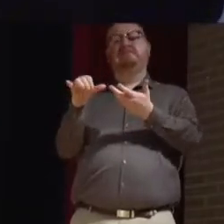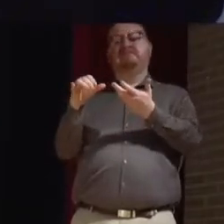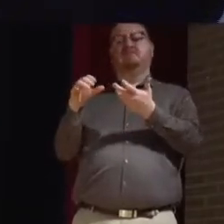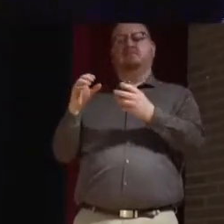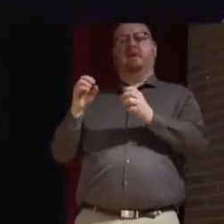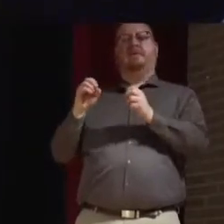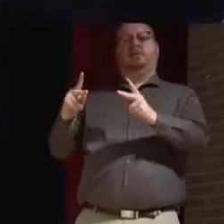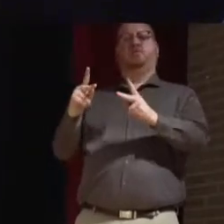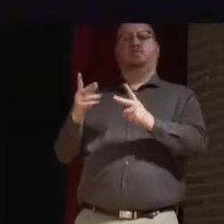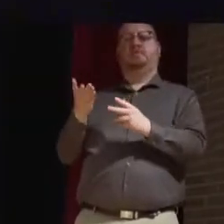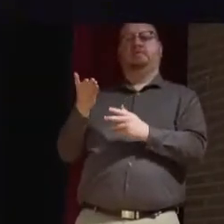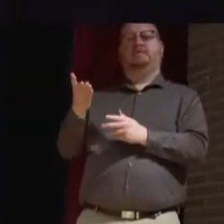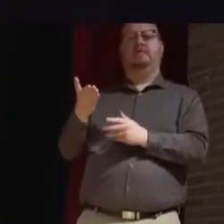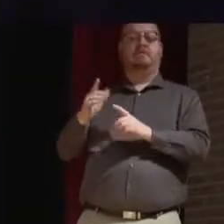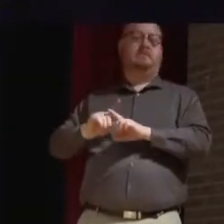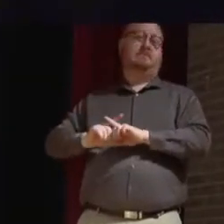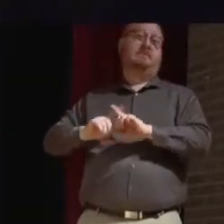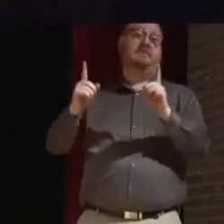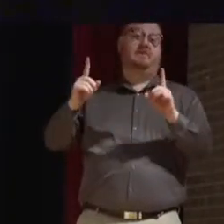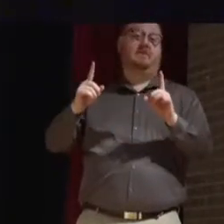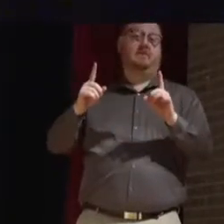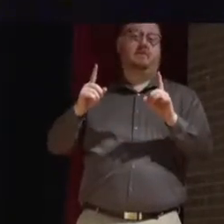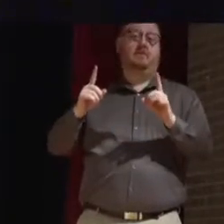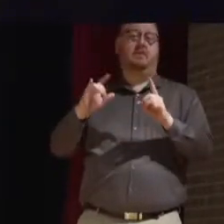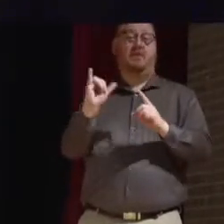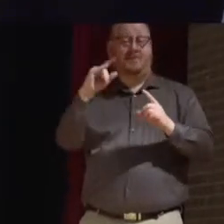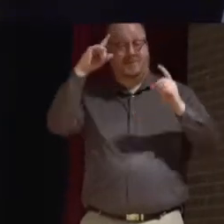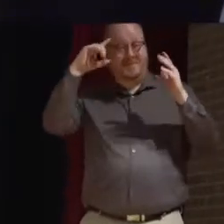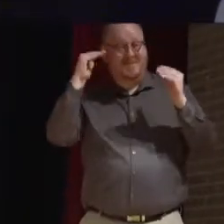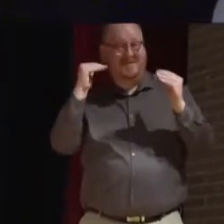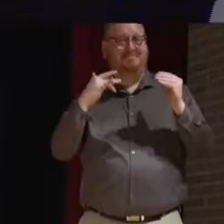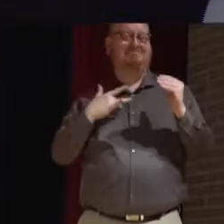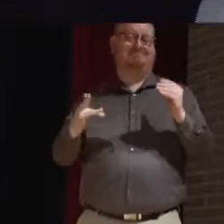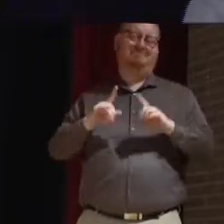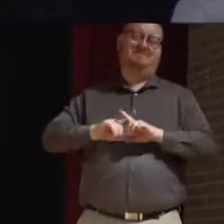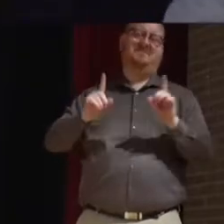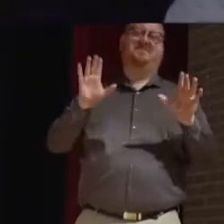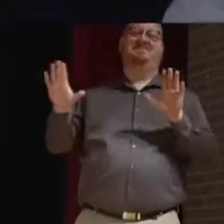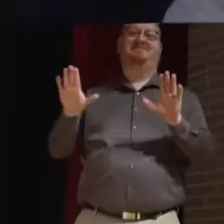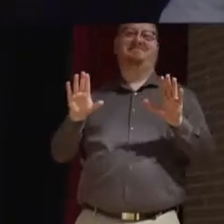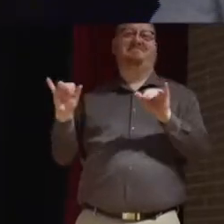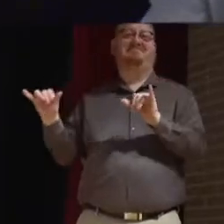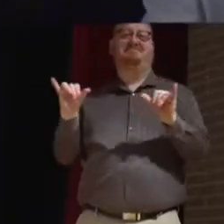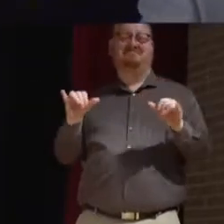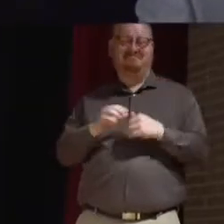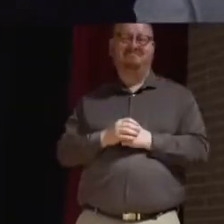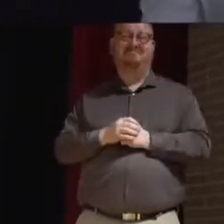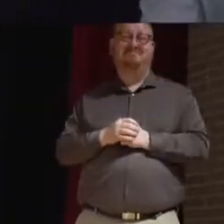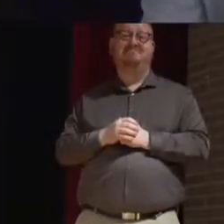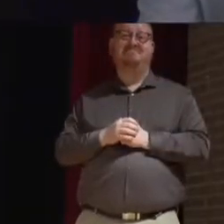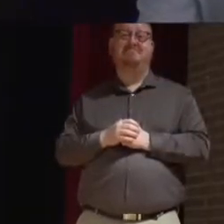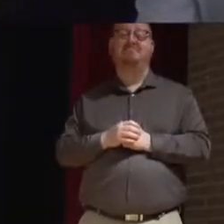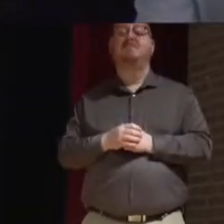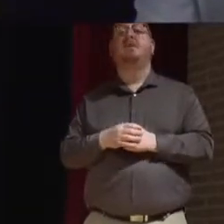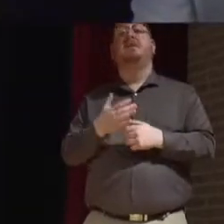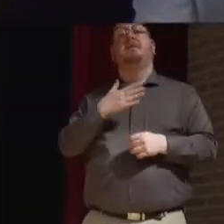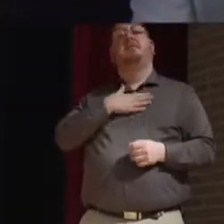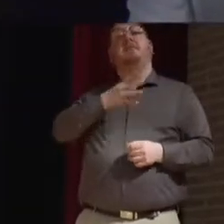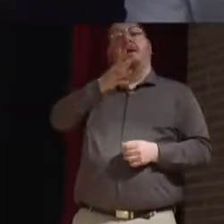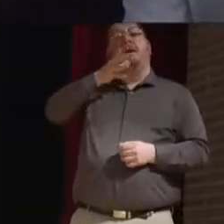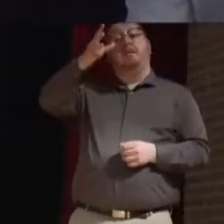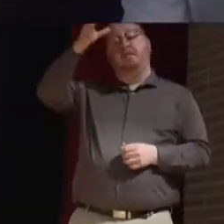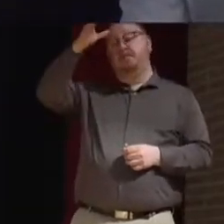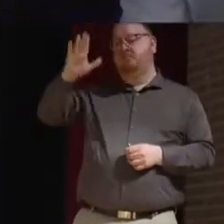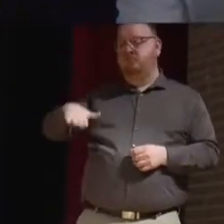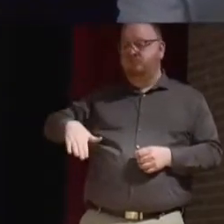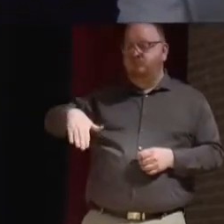opportunities, let's say, but also expectations. And I guess reflecting on how my parents brought me up and